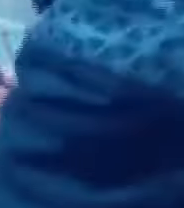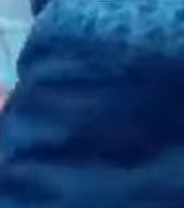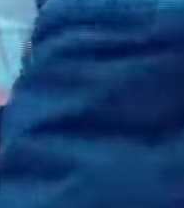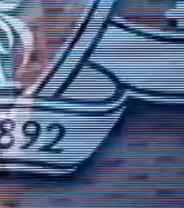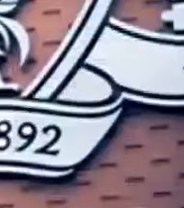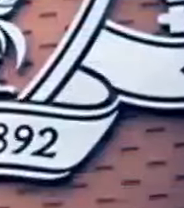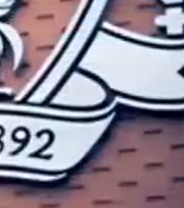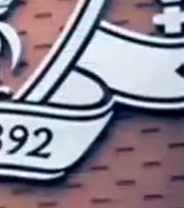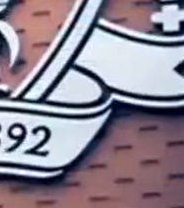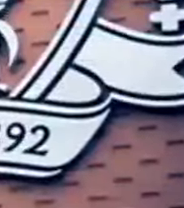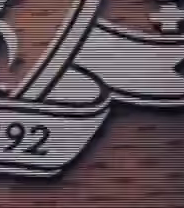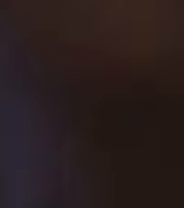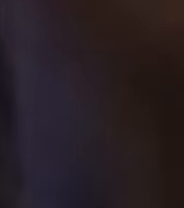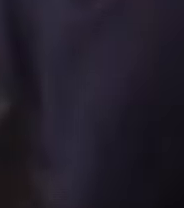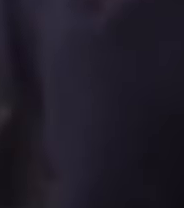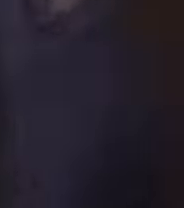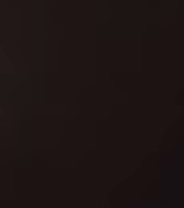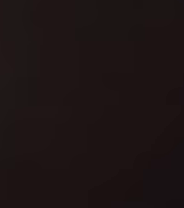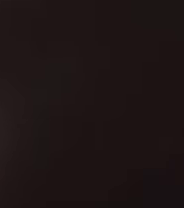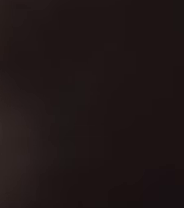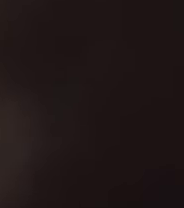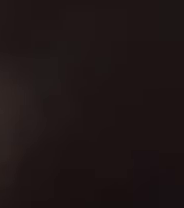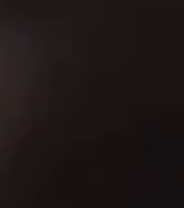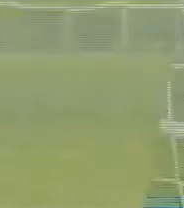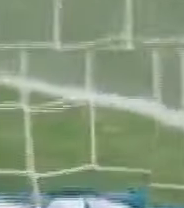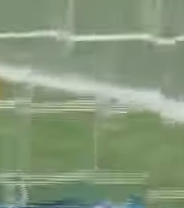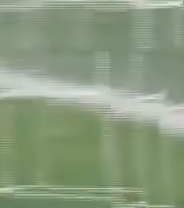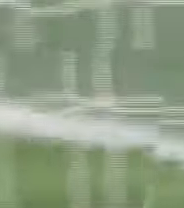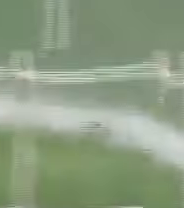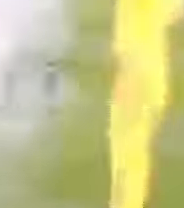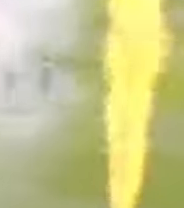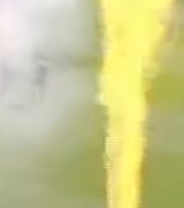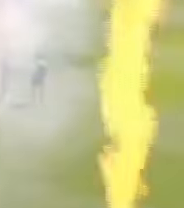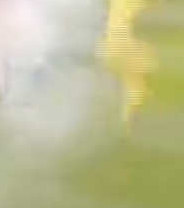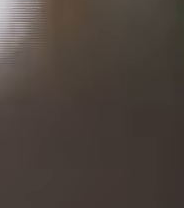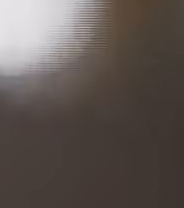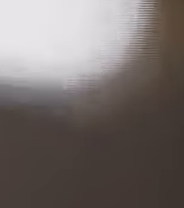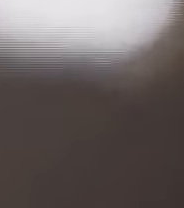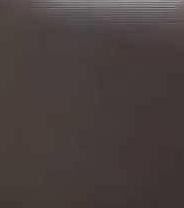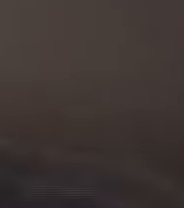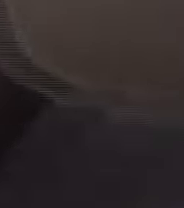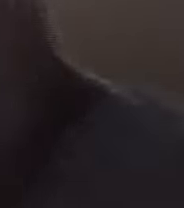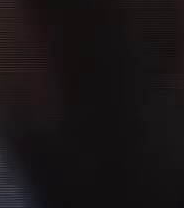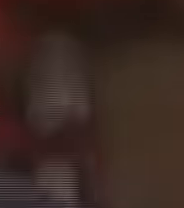Since the last day of last season, we are ready to do it all again.